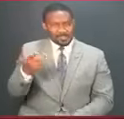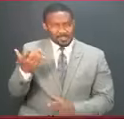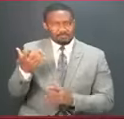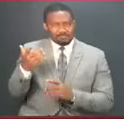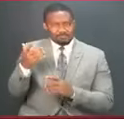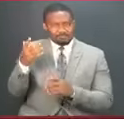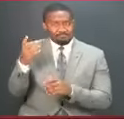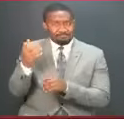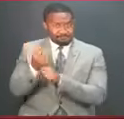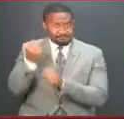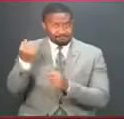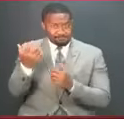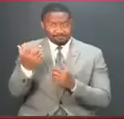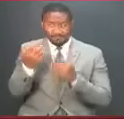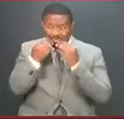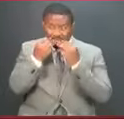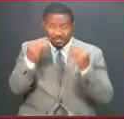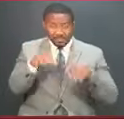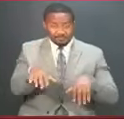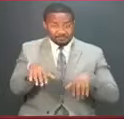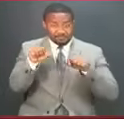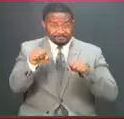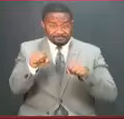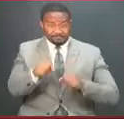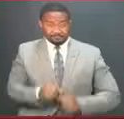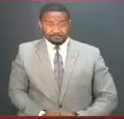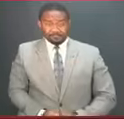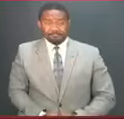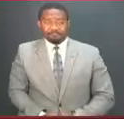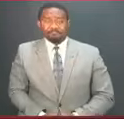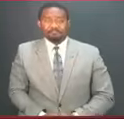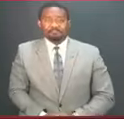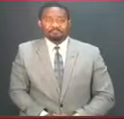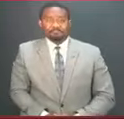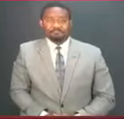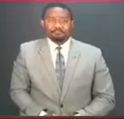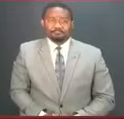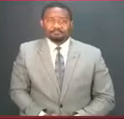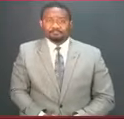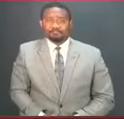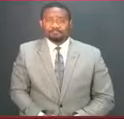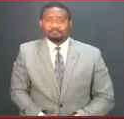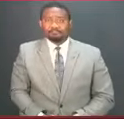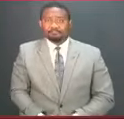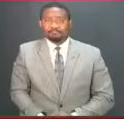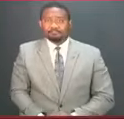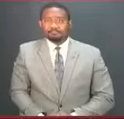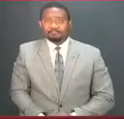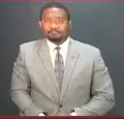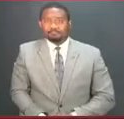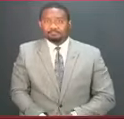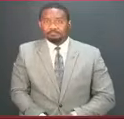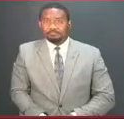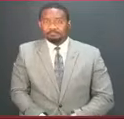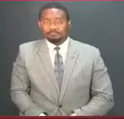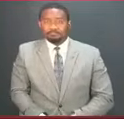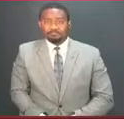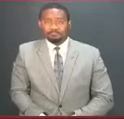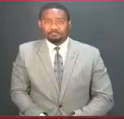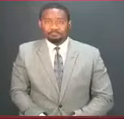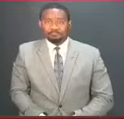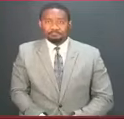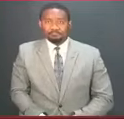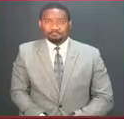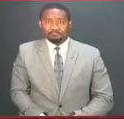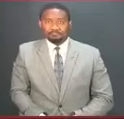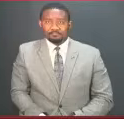The motion is adopted. No, 19. You have to repeat it. You have to repeat it. Where's the minister? She